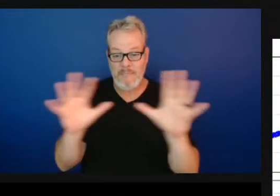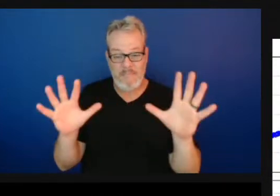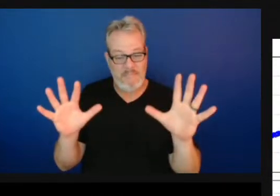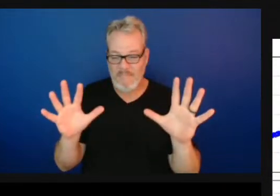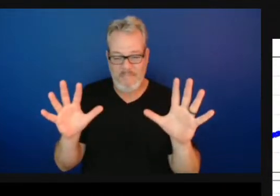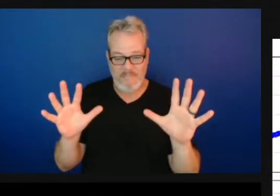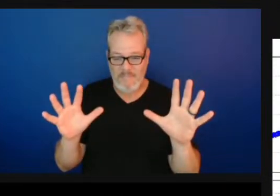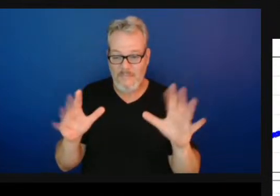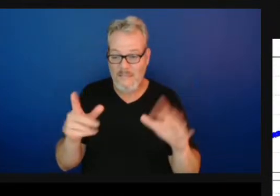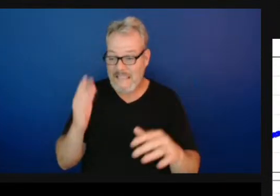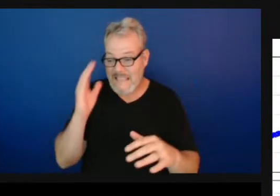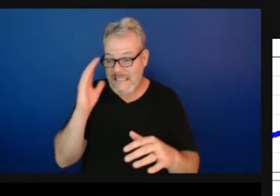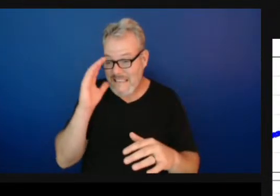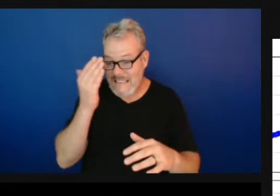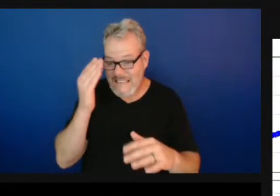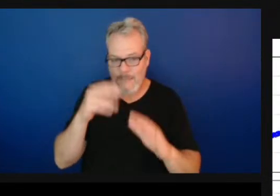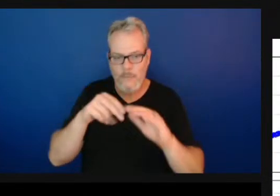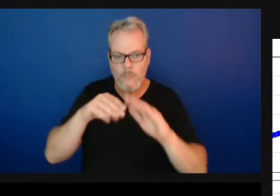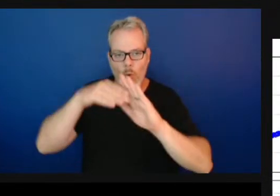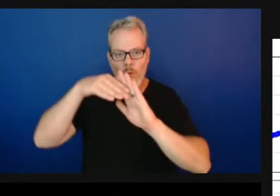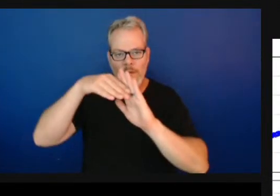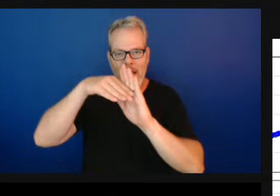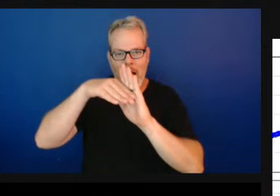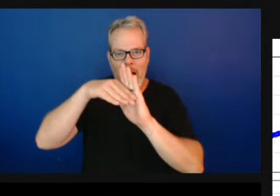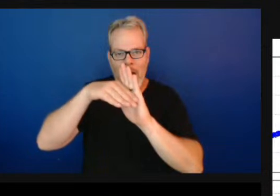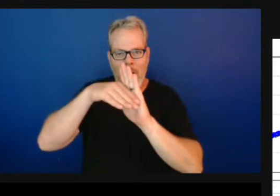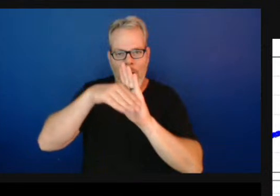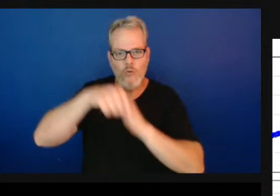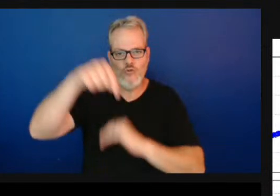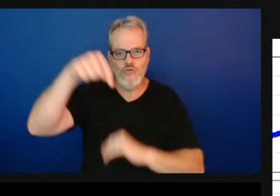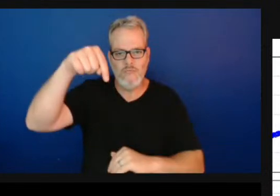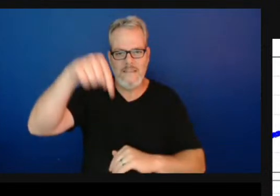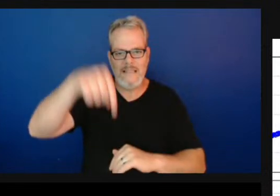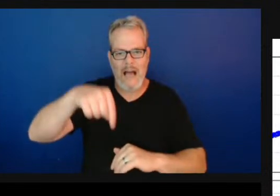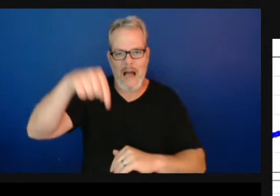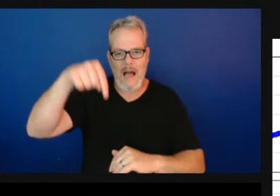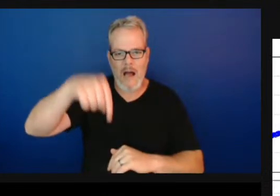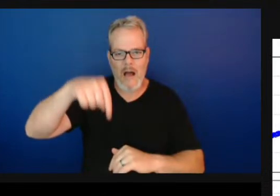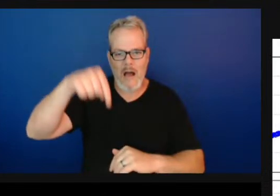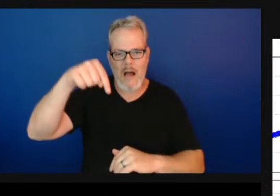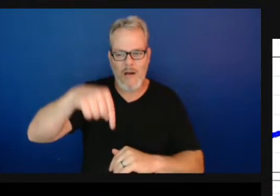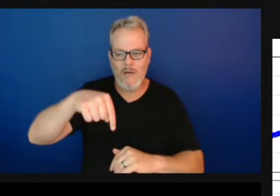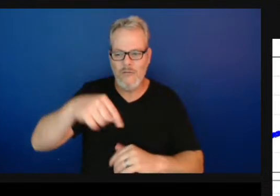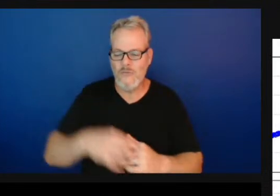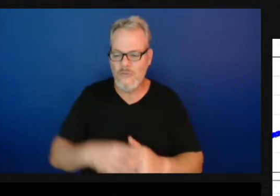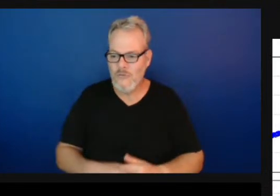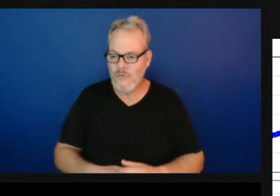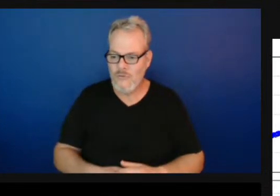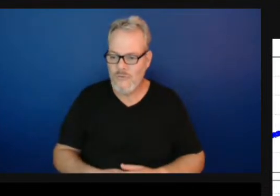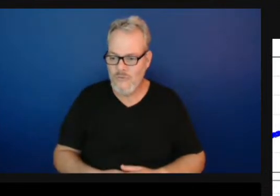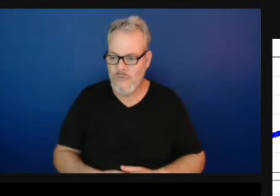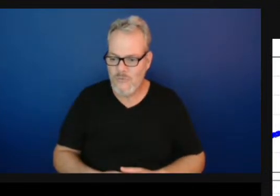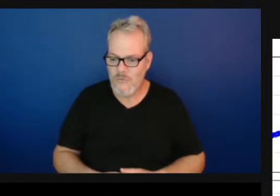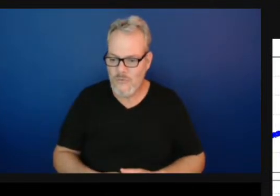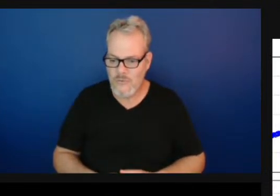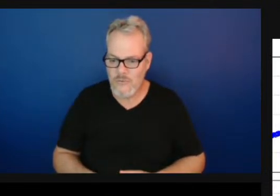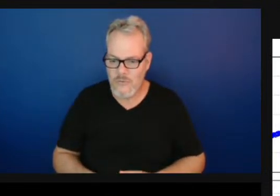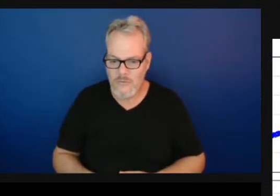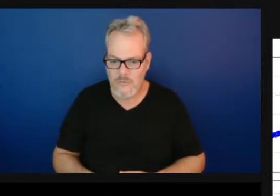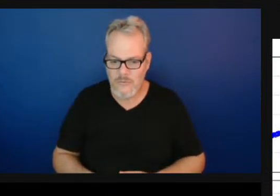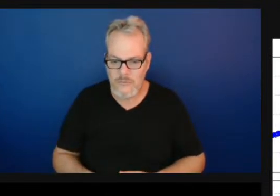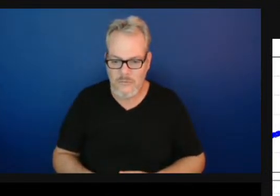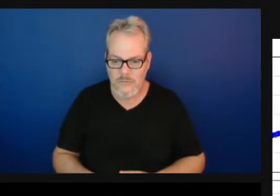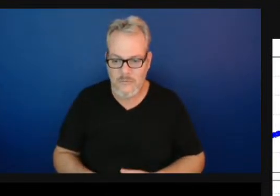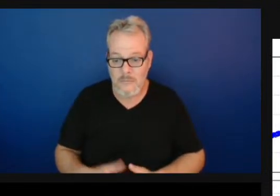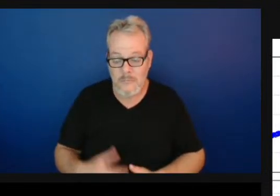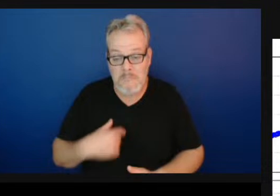downward direction, and downward direction. So I would, in this case, just really